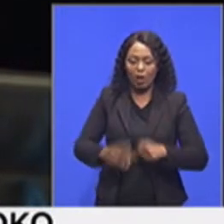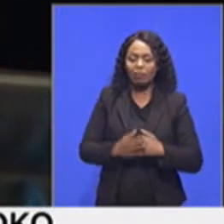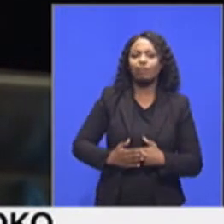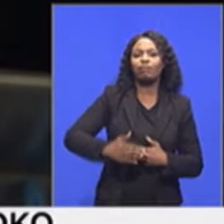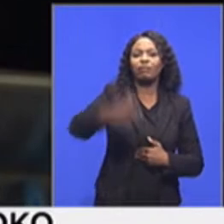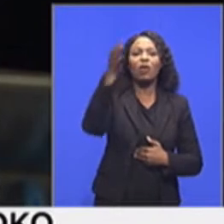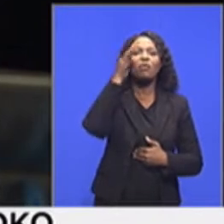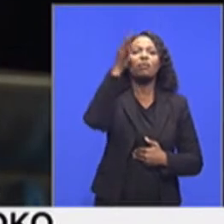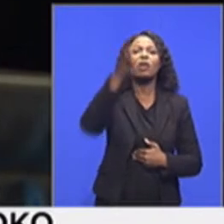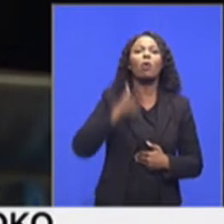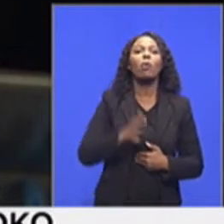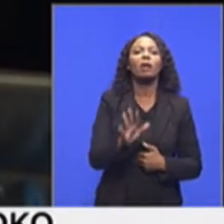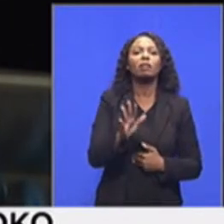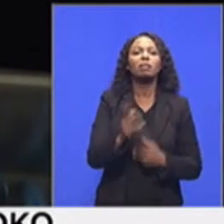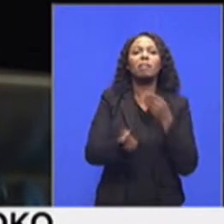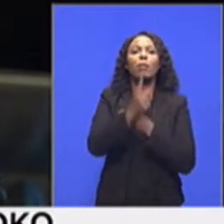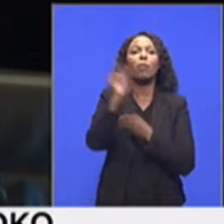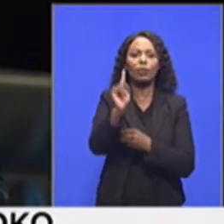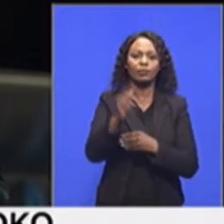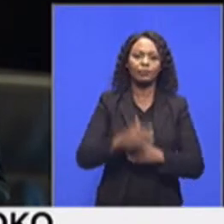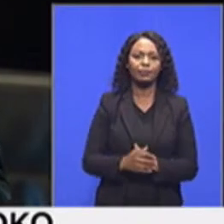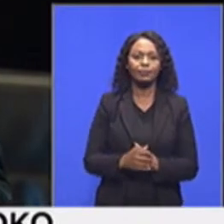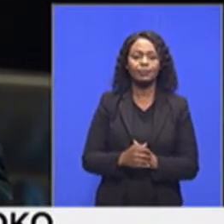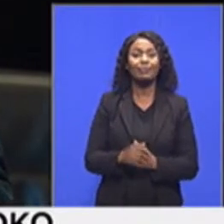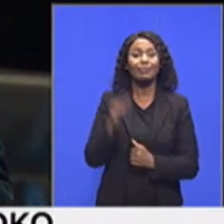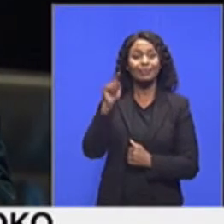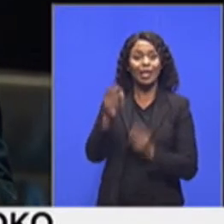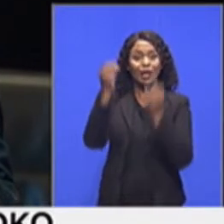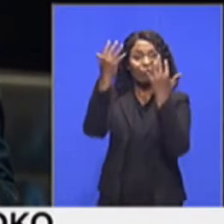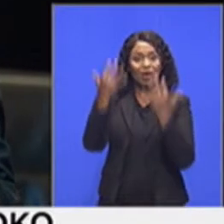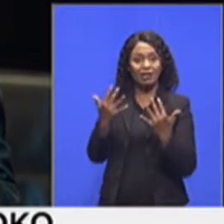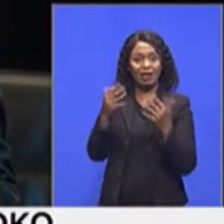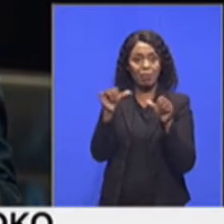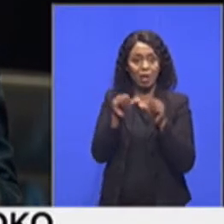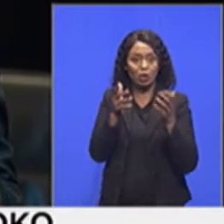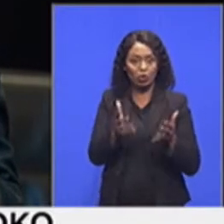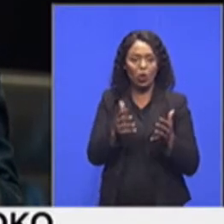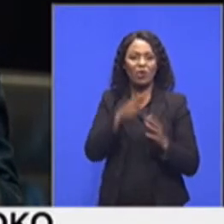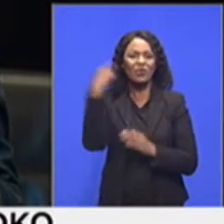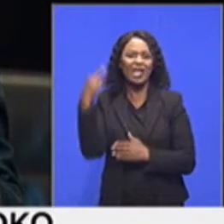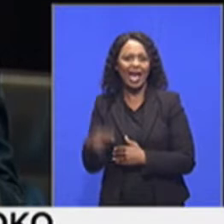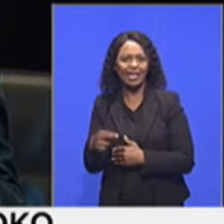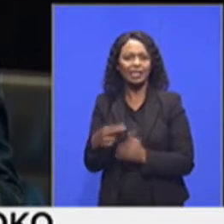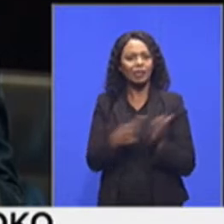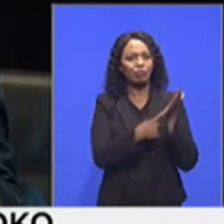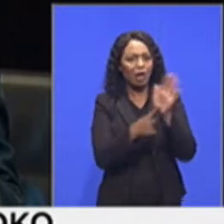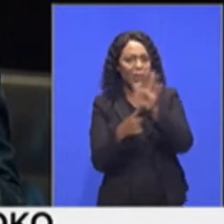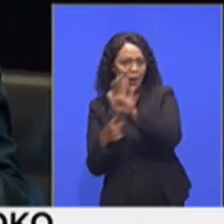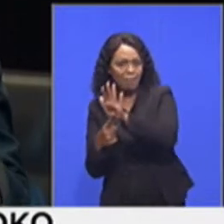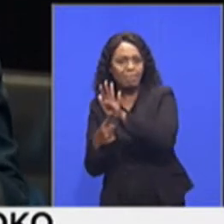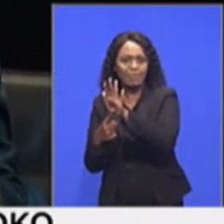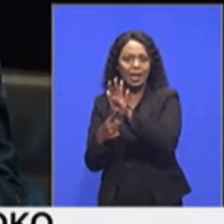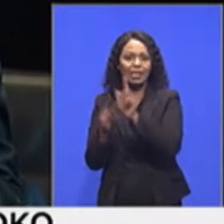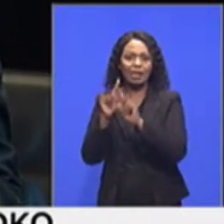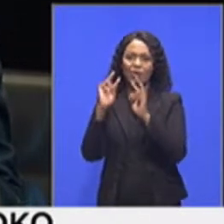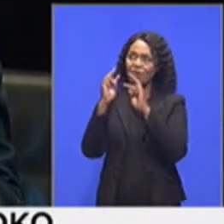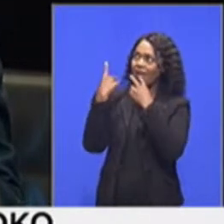future. The measures in this budget reflect these realities and the need to act